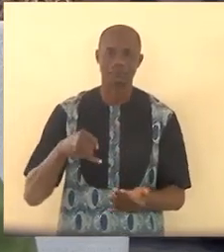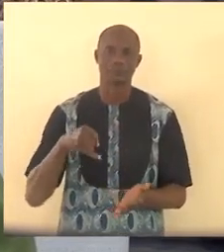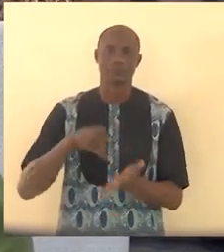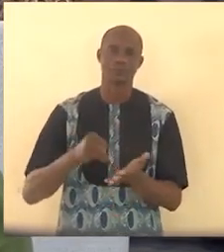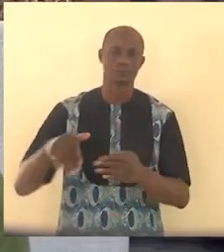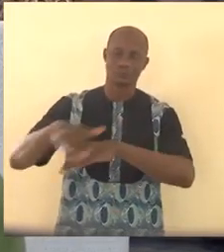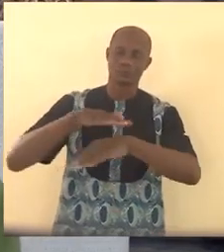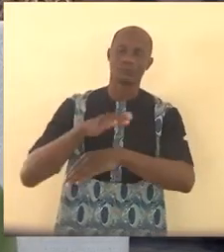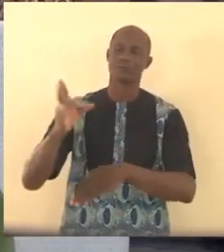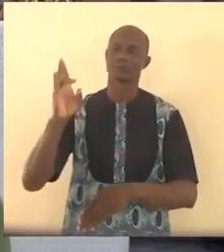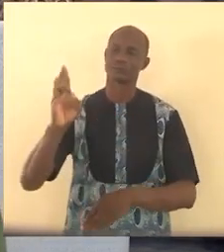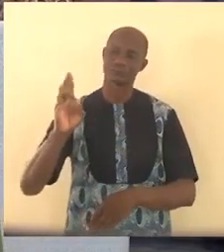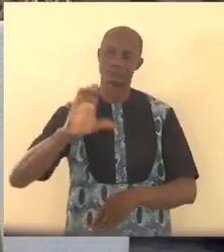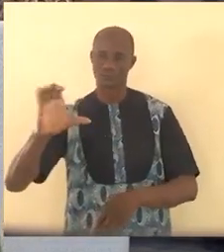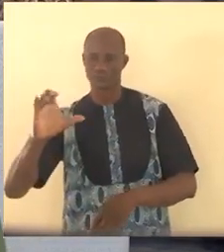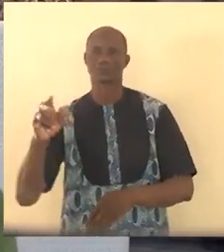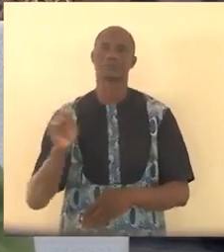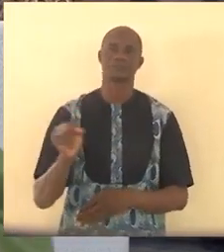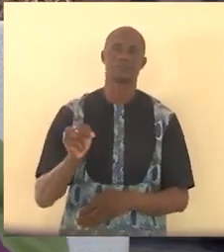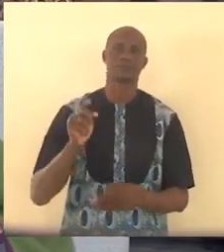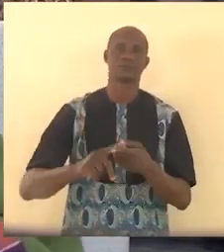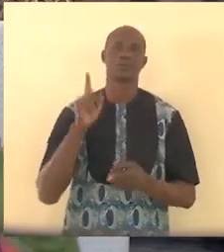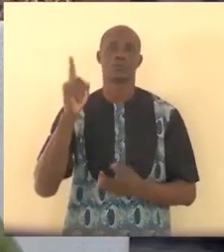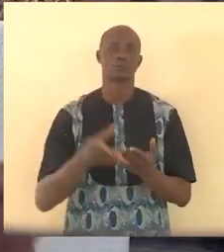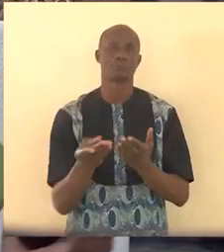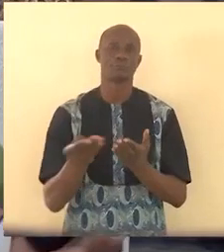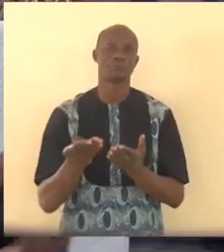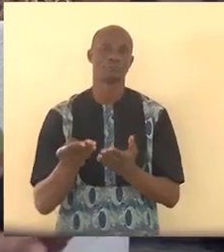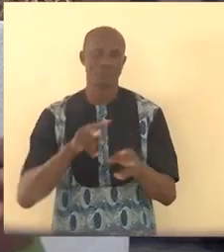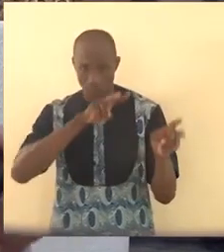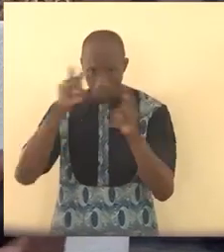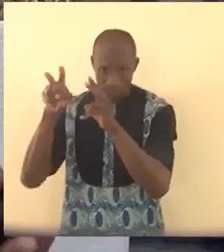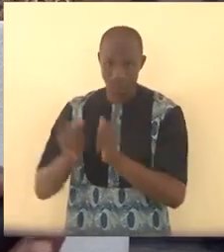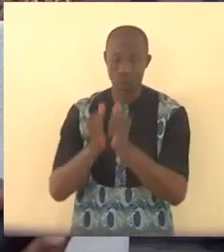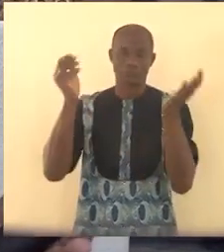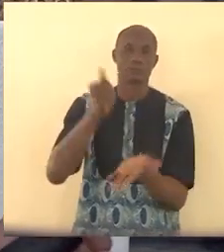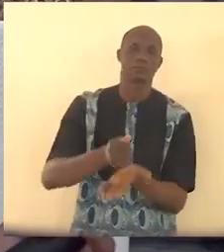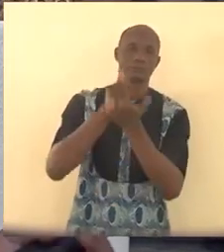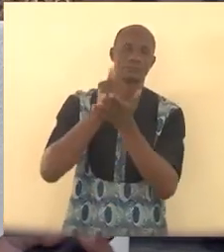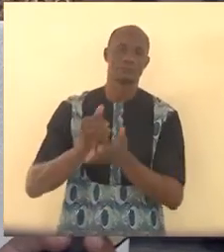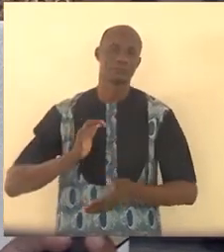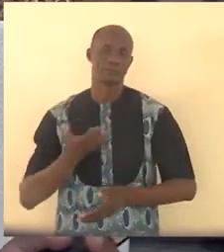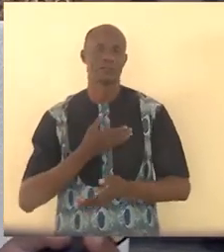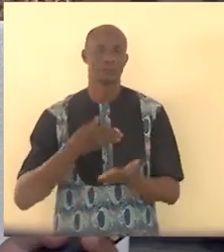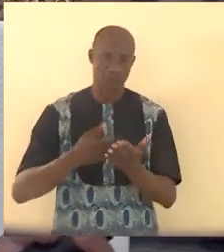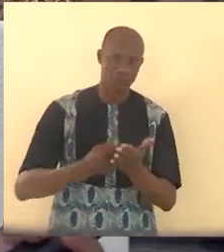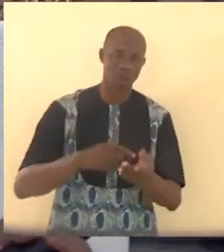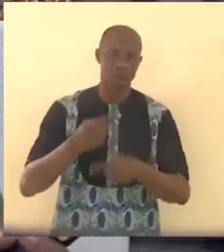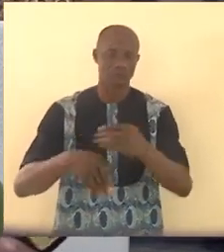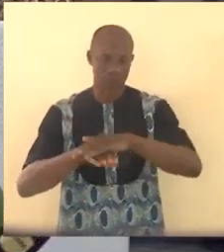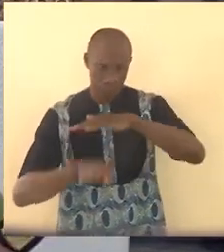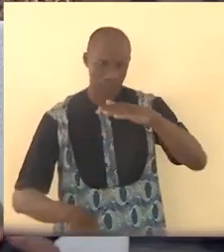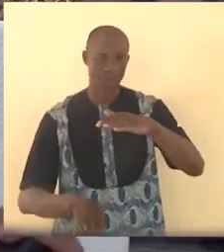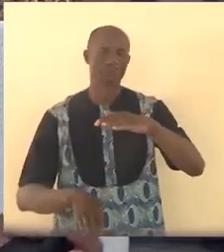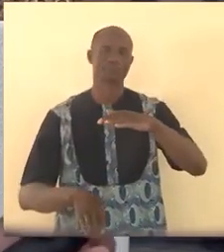it's over 700 naira to $1. So we are watching helplessly, and our currency is tumbling down